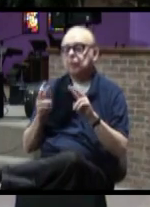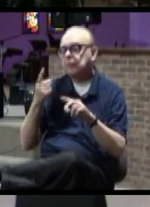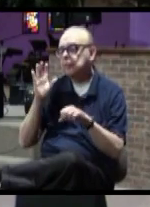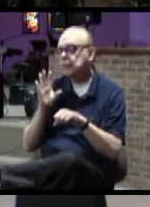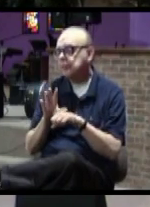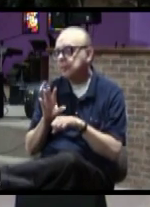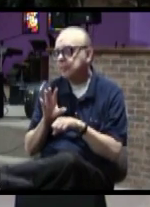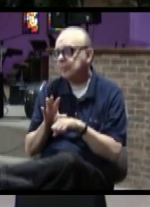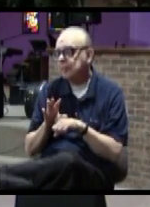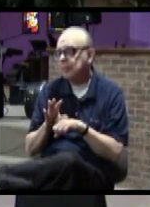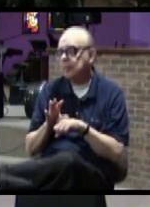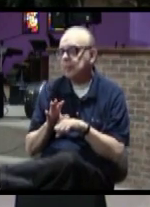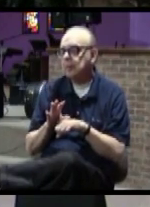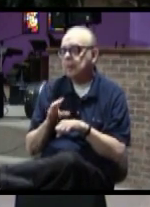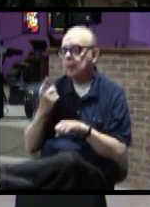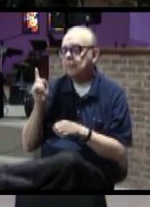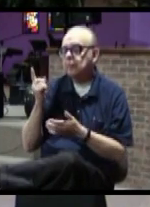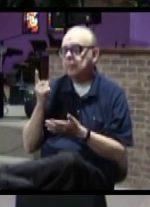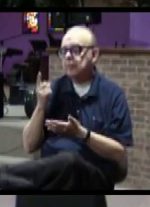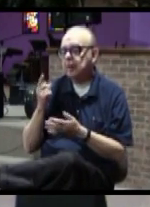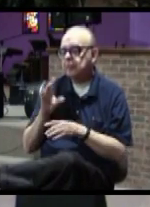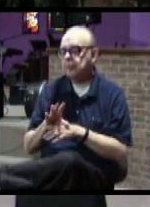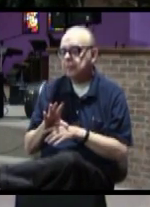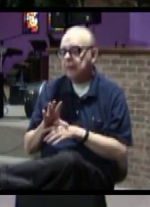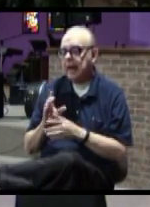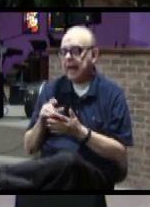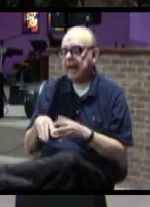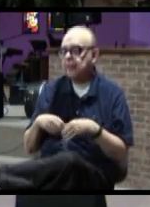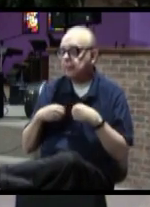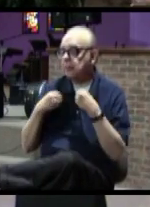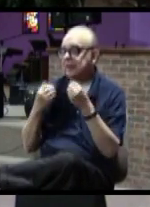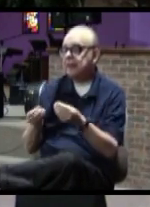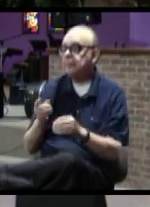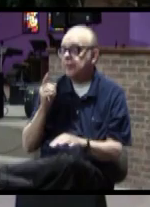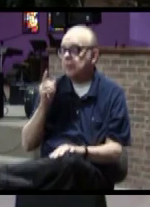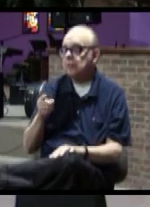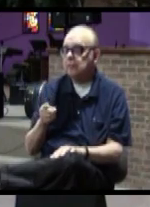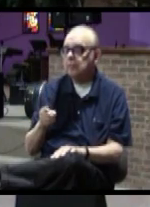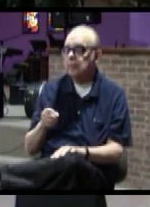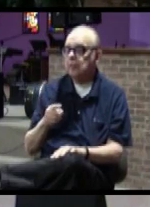You should never look for a church for what that church has to offer to you.